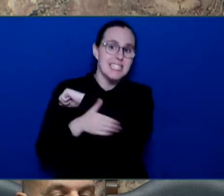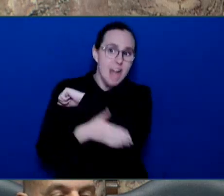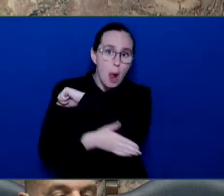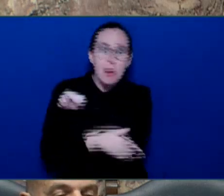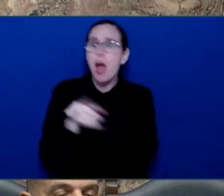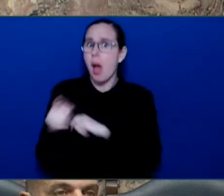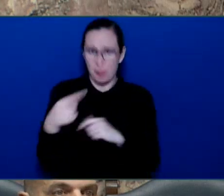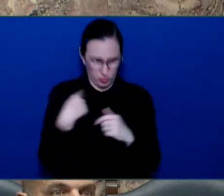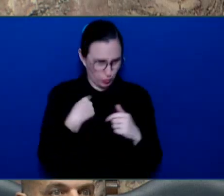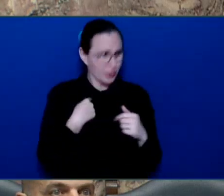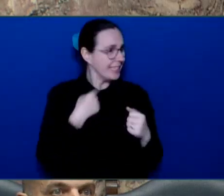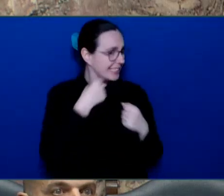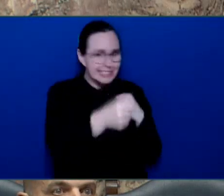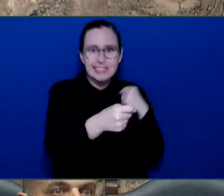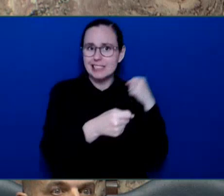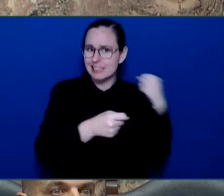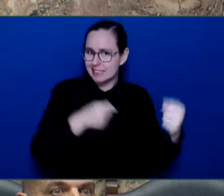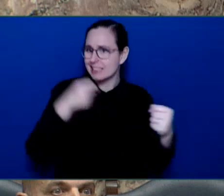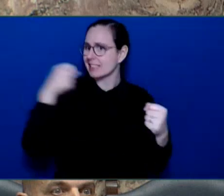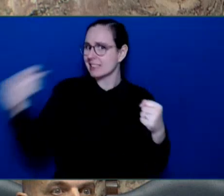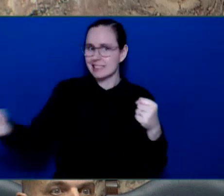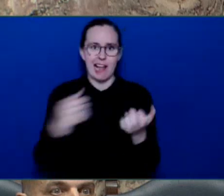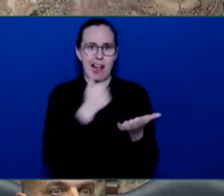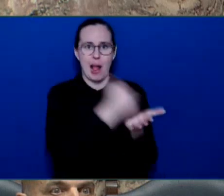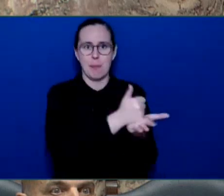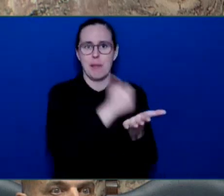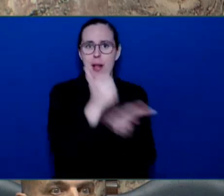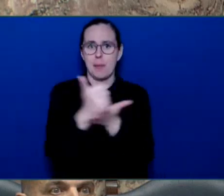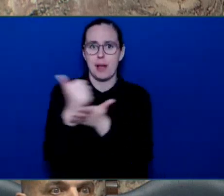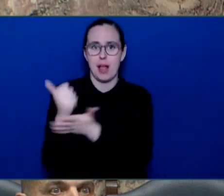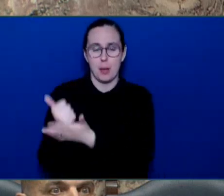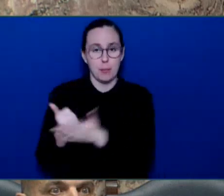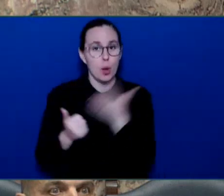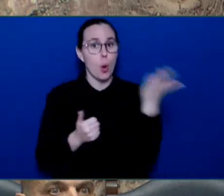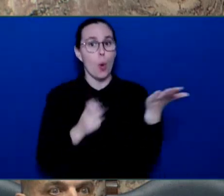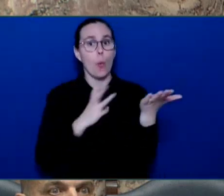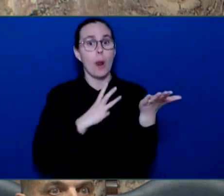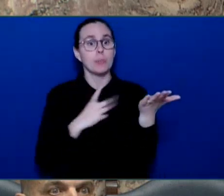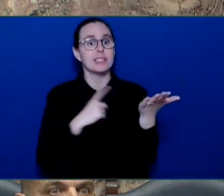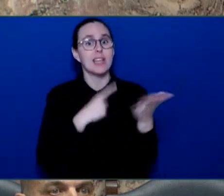Lake Hospital emergency room. There was no closure.